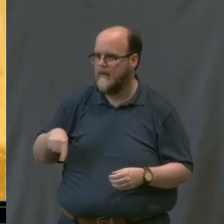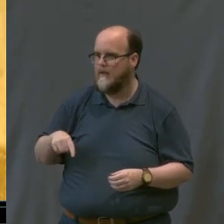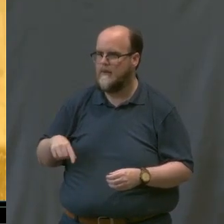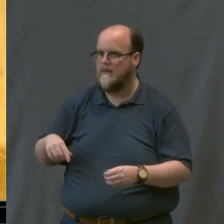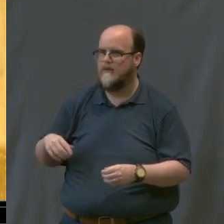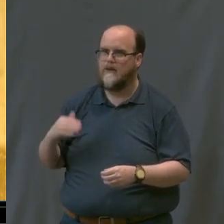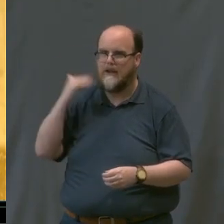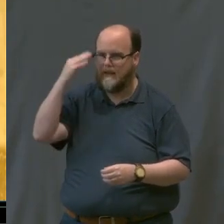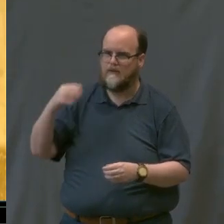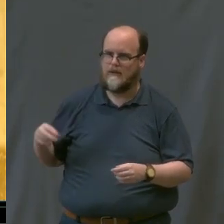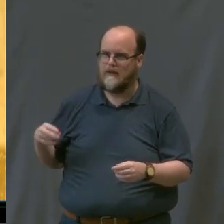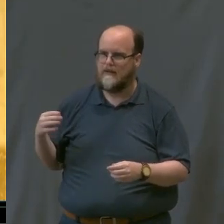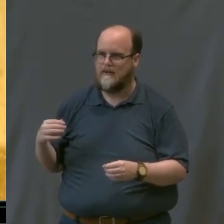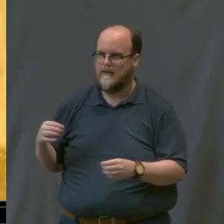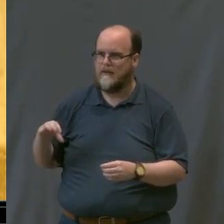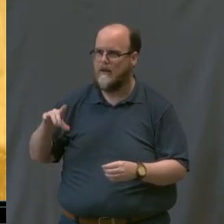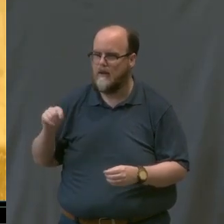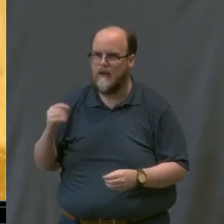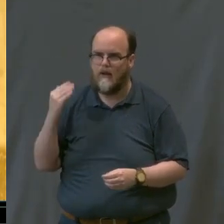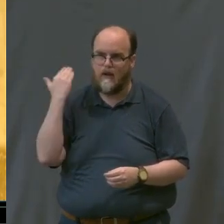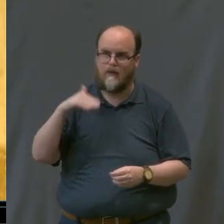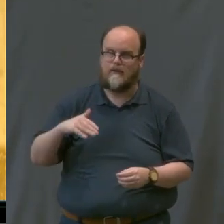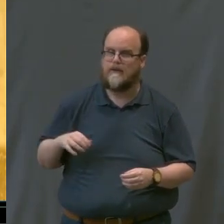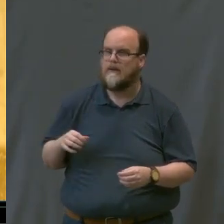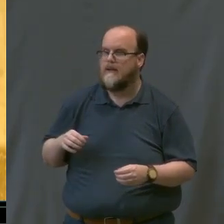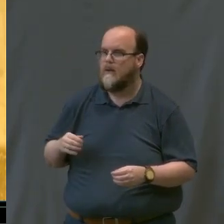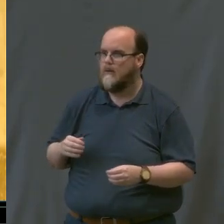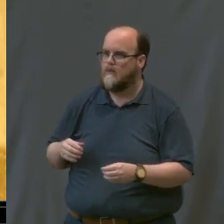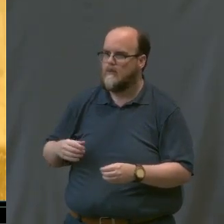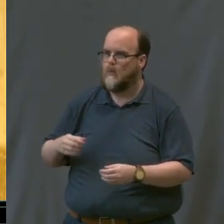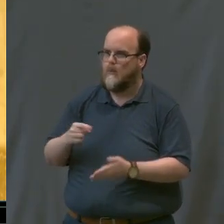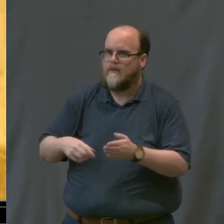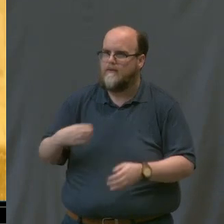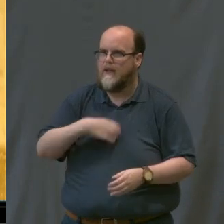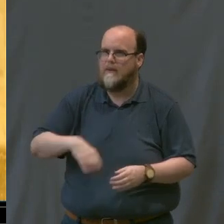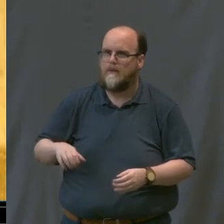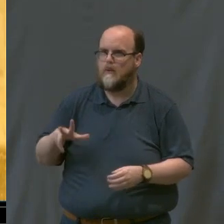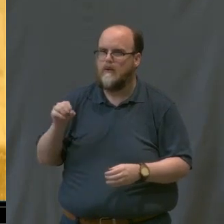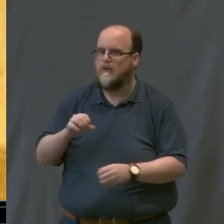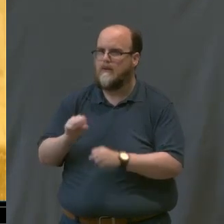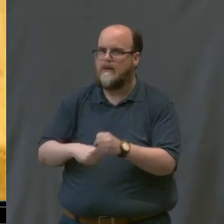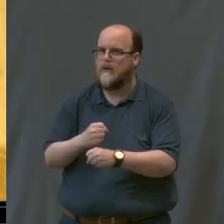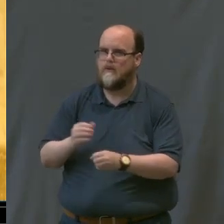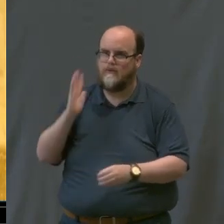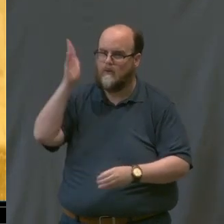beheaded. What does a famine 300 years into the future do for the first century church? It does nothing for